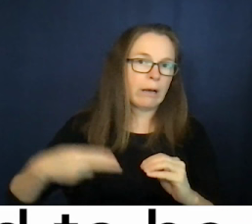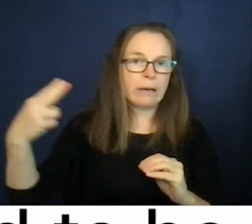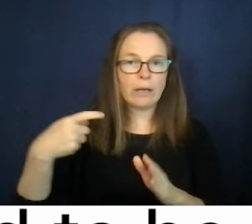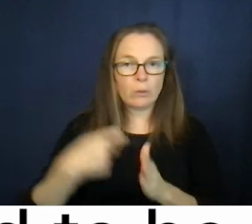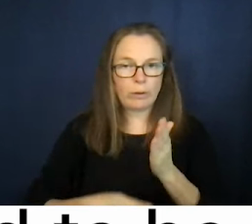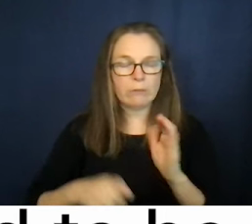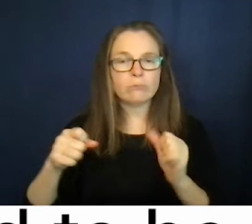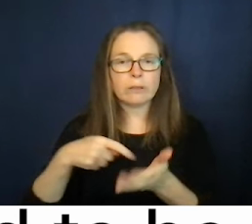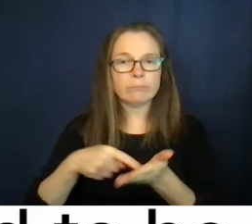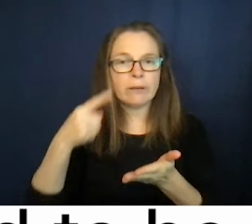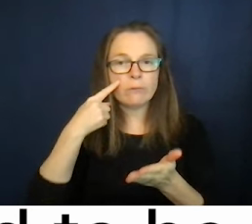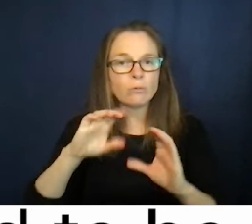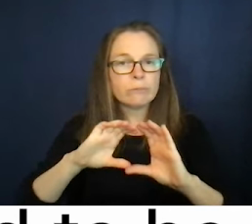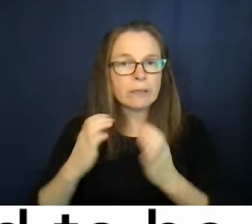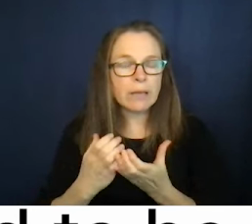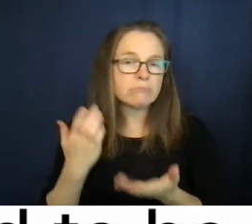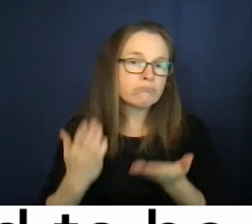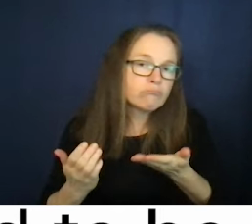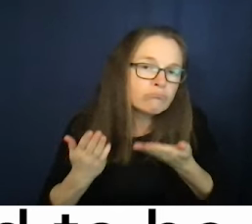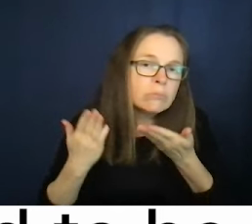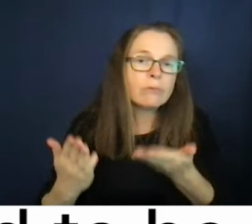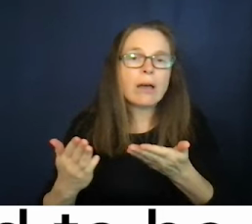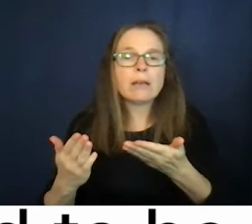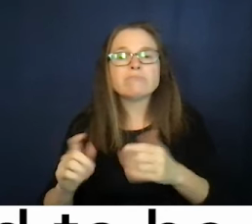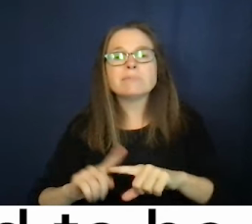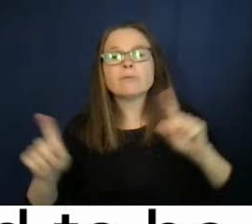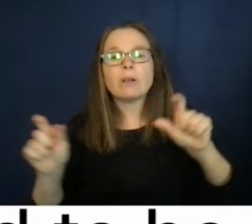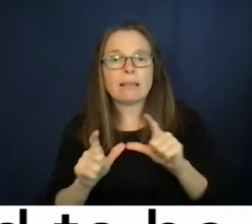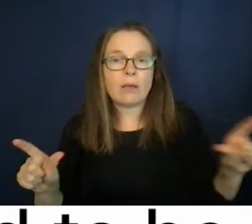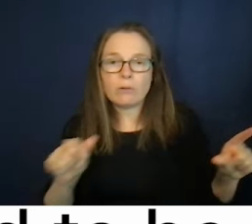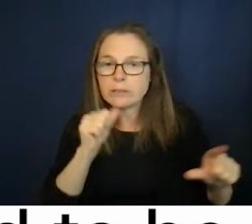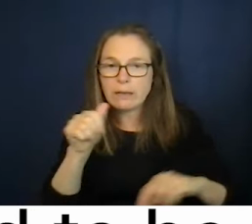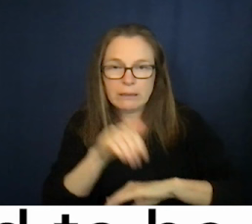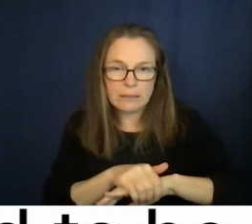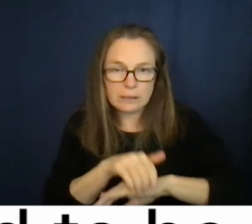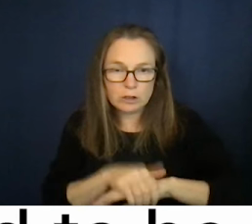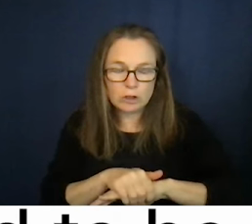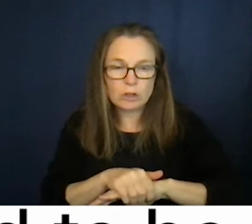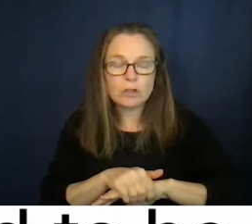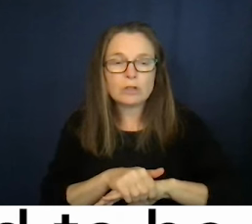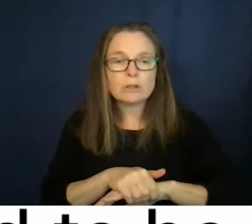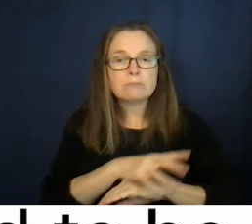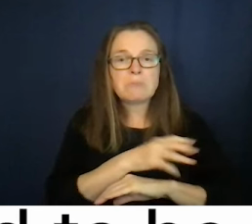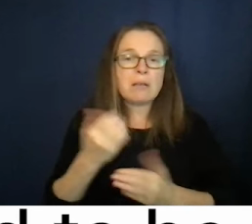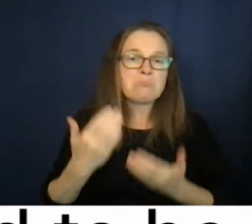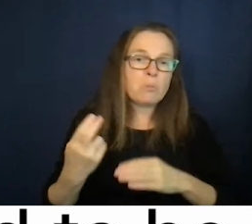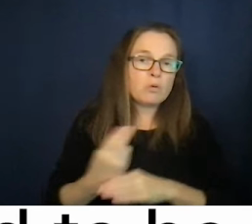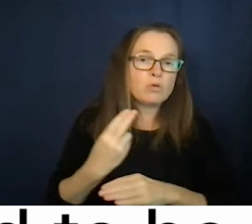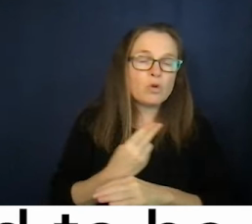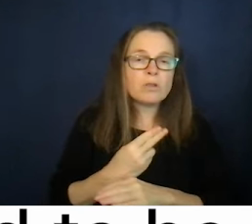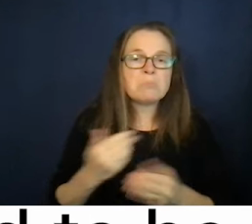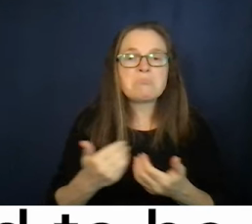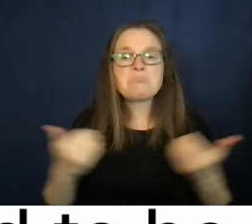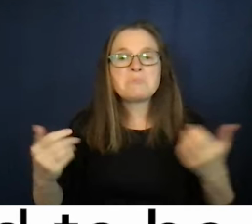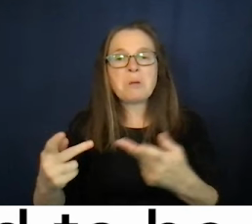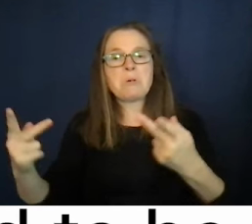to pay for classes that might be provided in a language other than English, and where you might be using some off-site